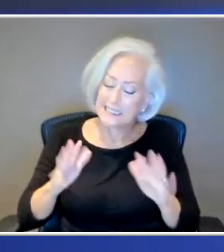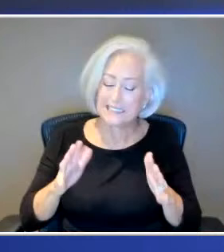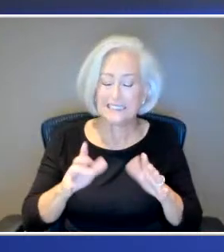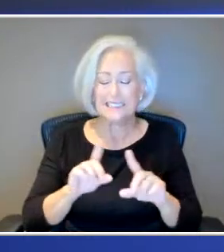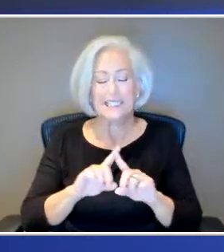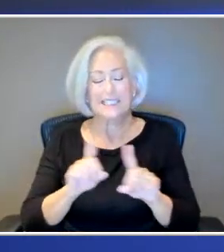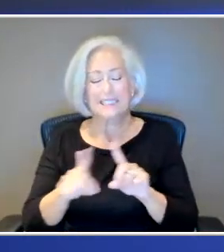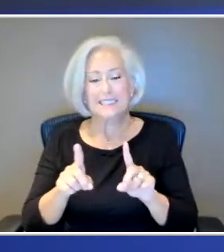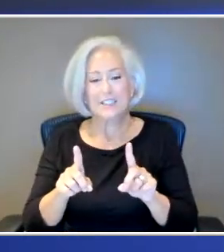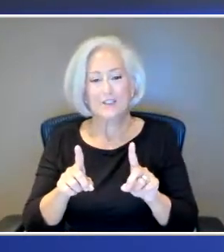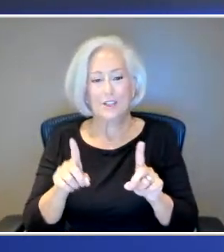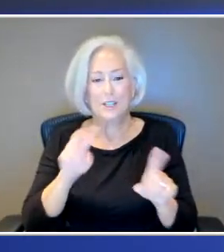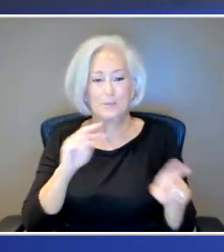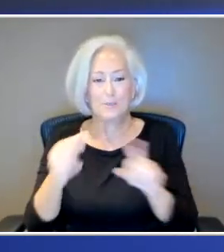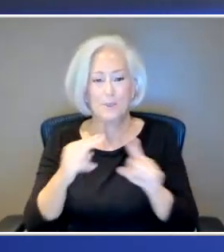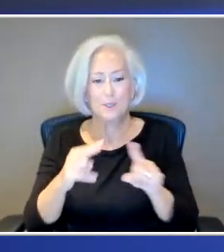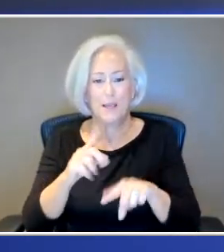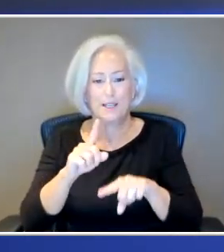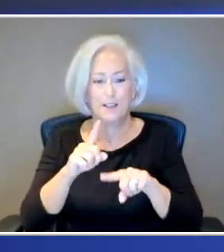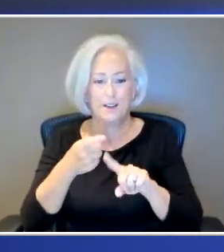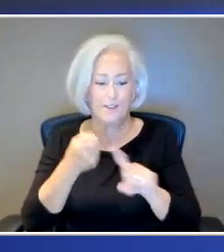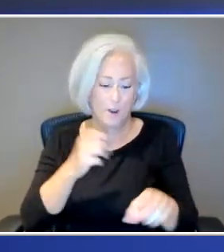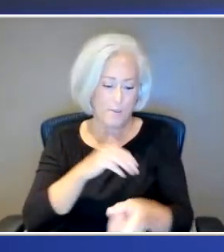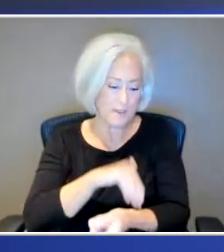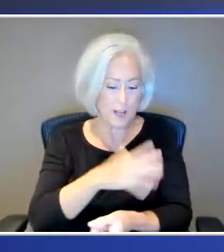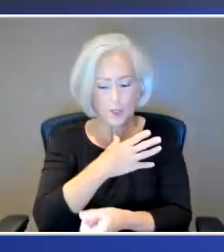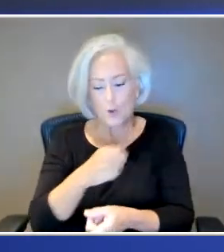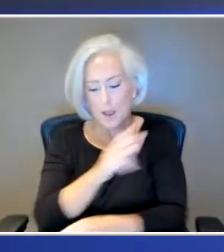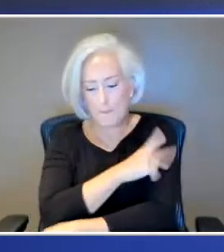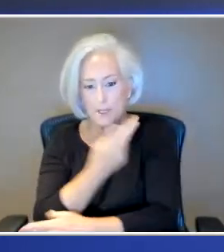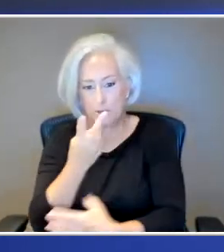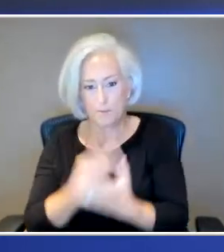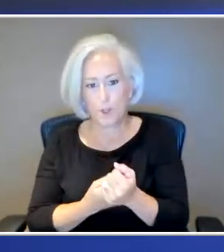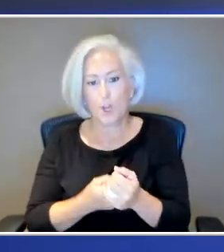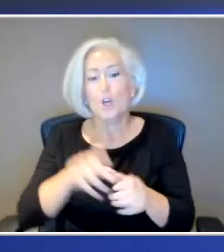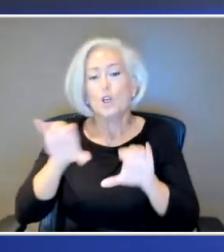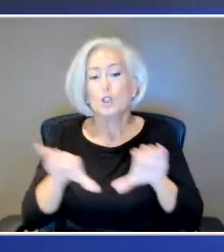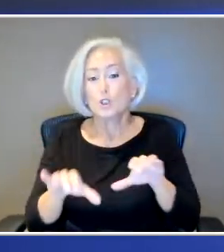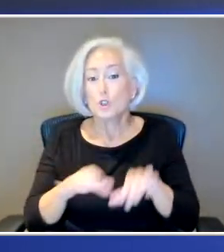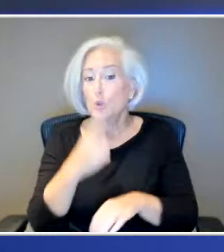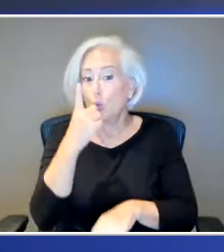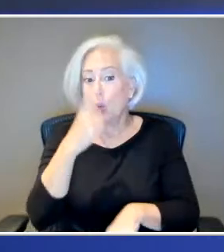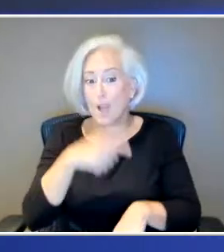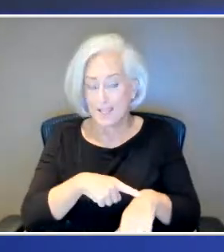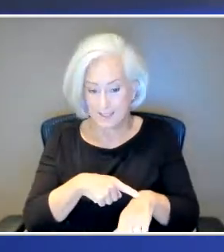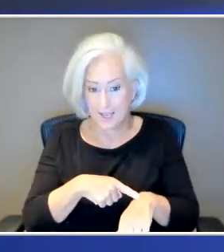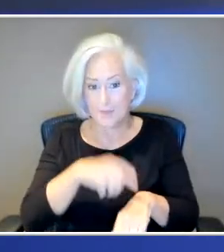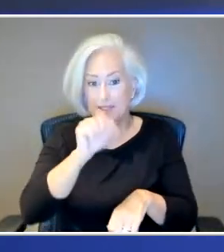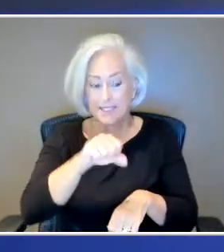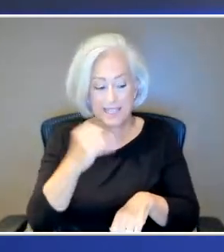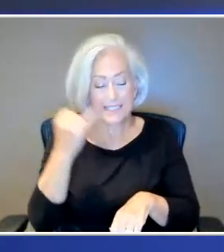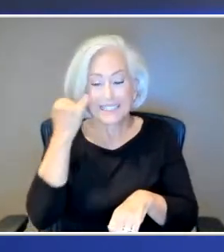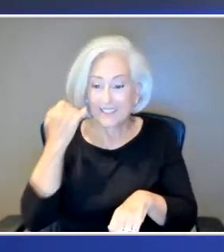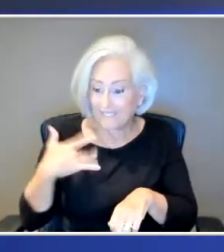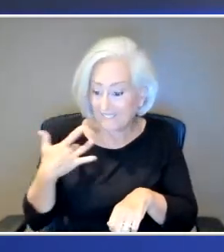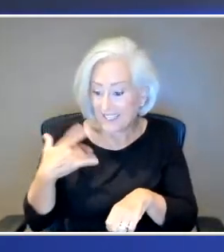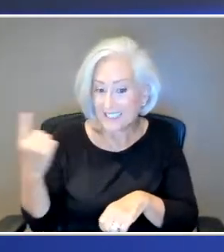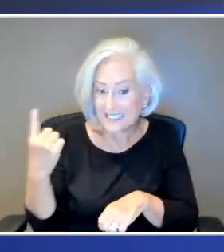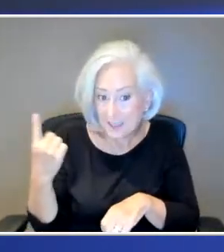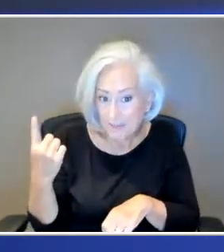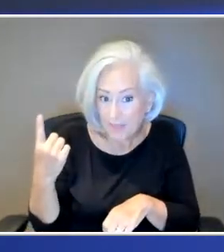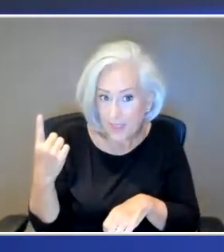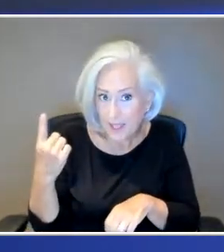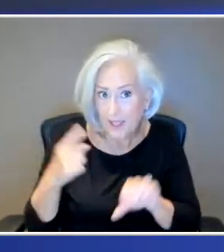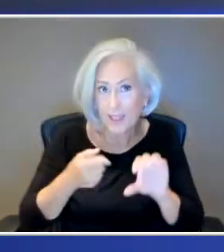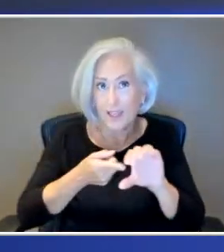perspective. I personally recommend you should at least have a baseline digital rectal exam. If there is some nodule or something there, we can feel it. If